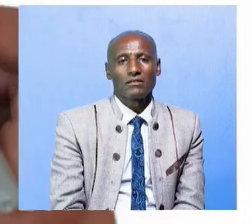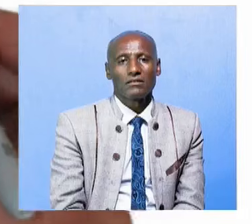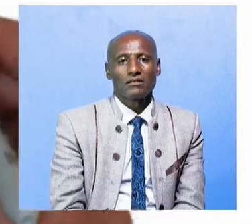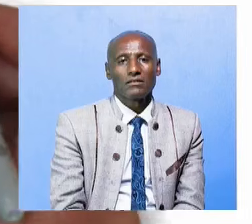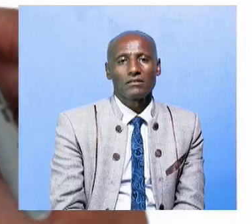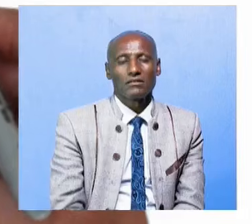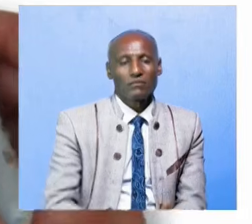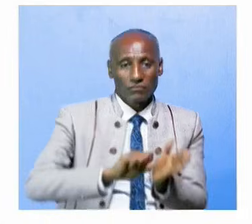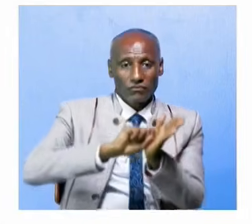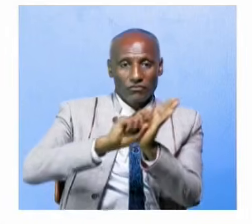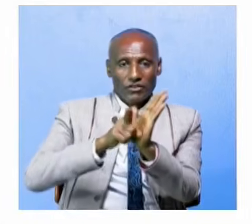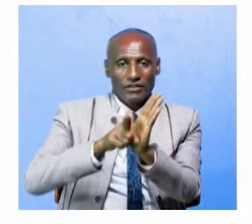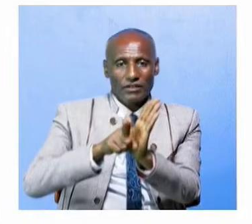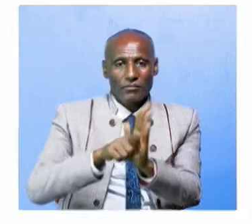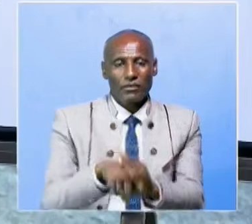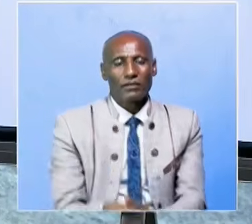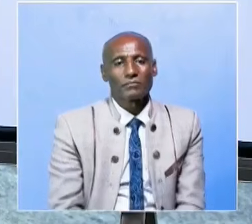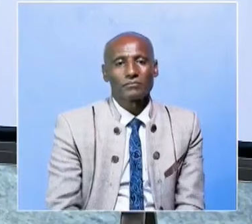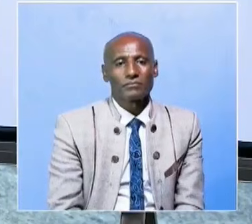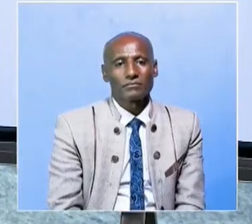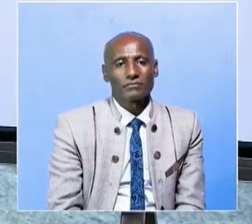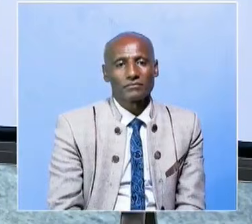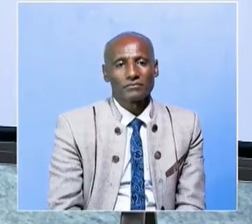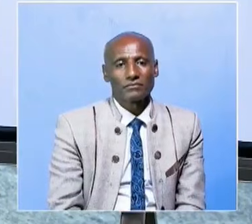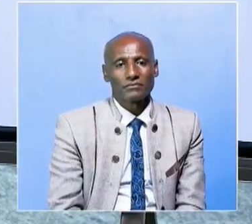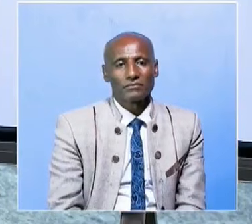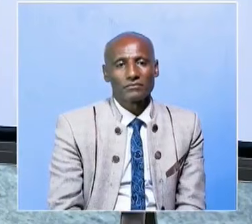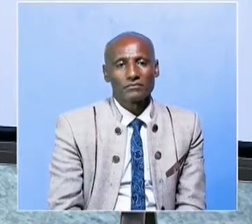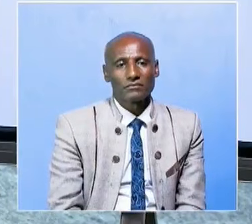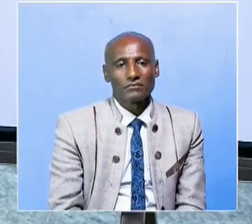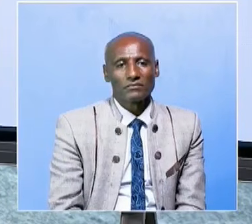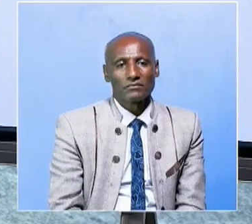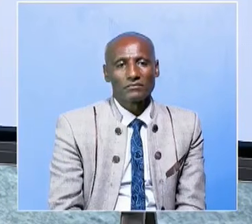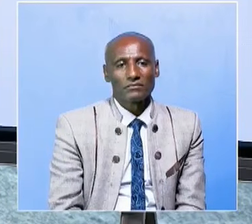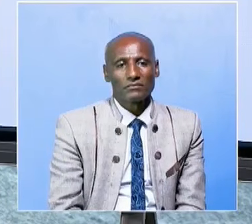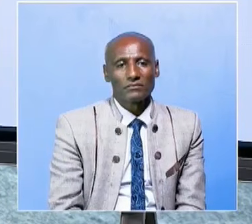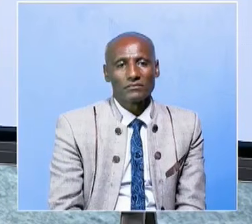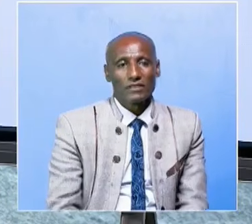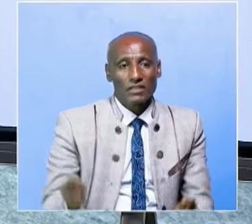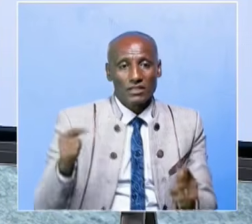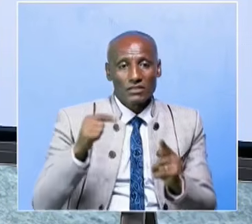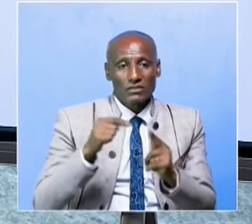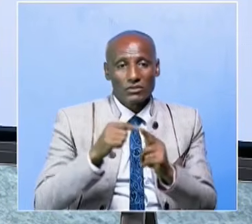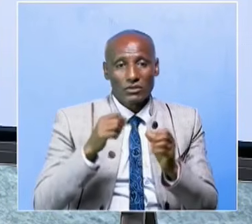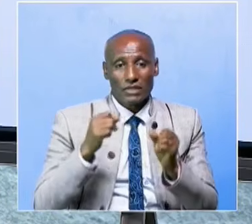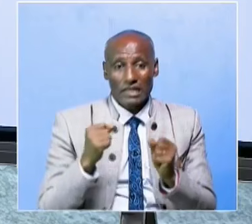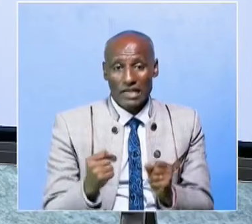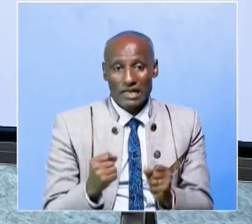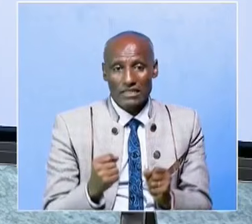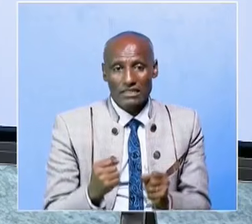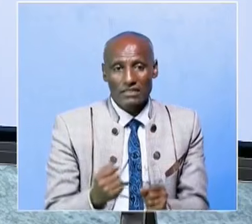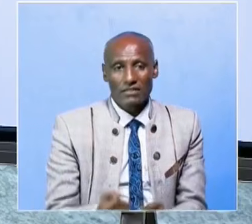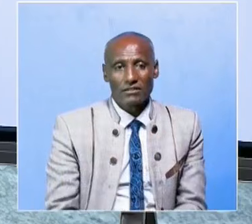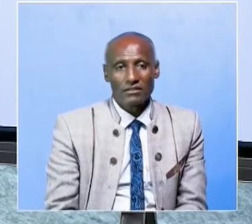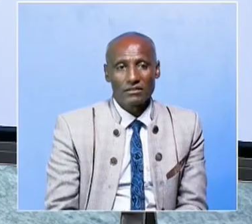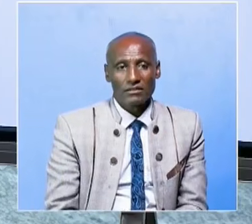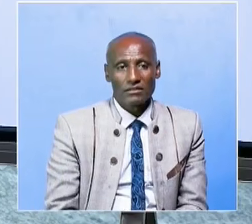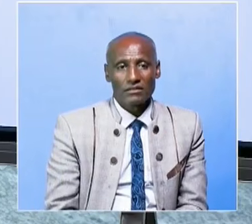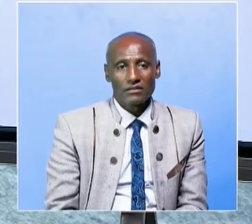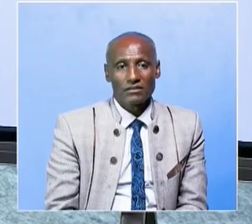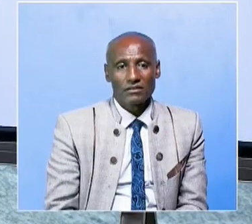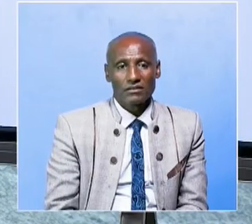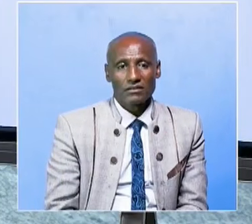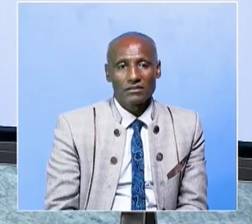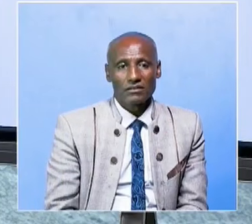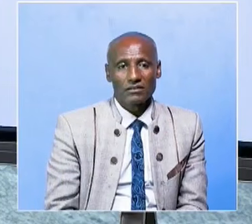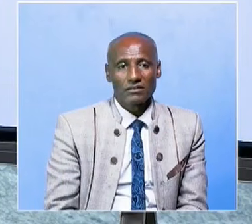For example, this could be to enhance, let's say, this